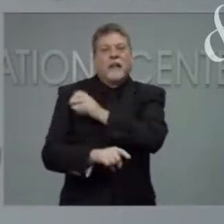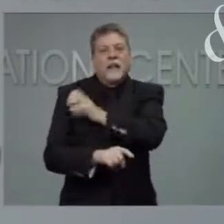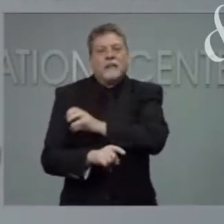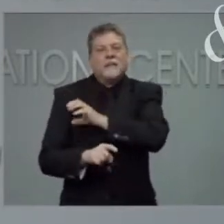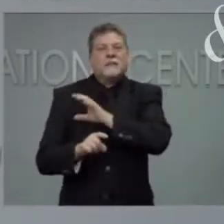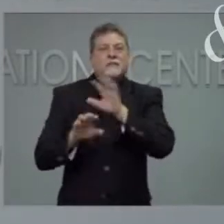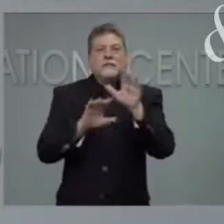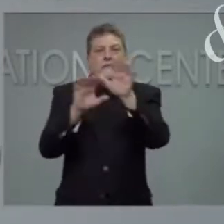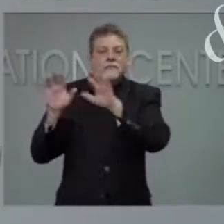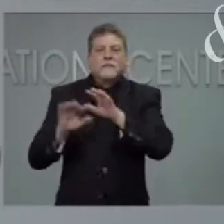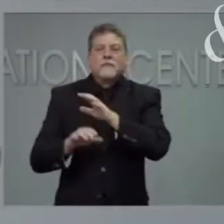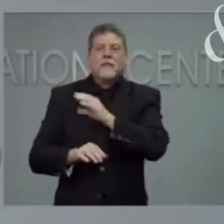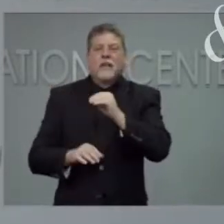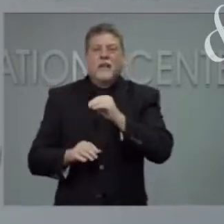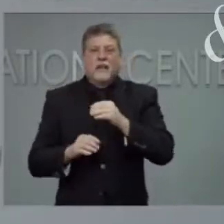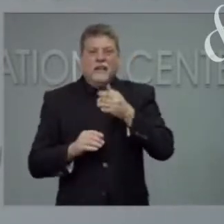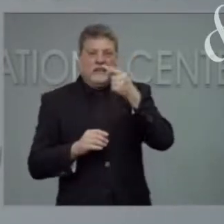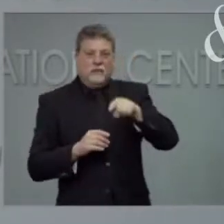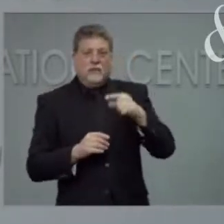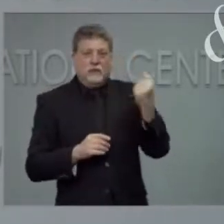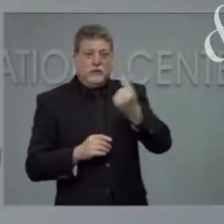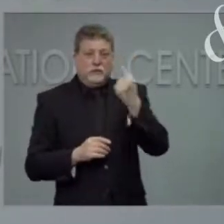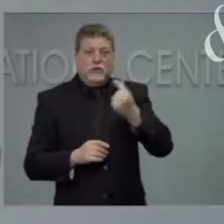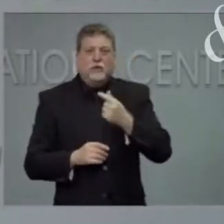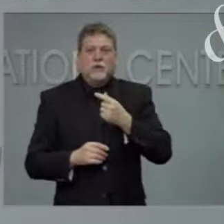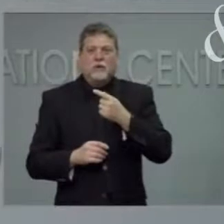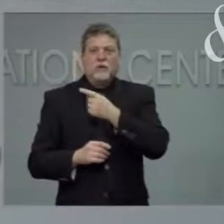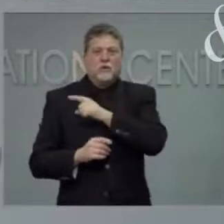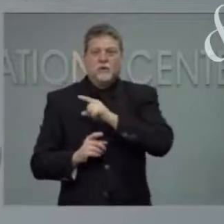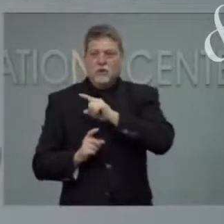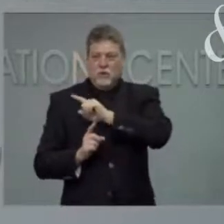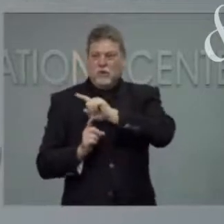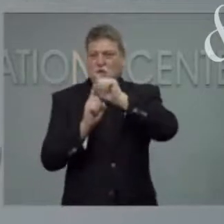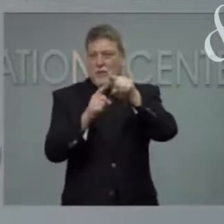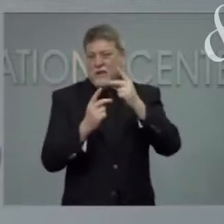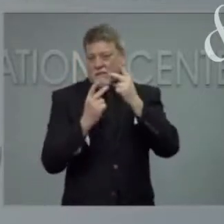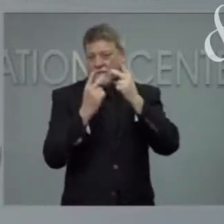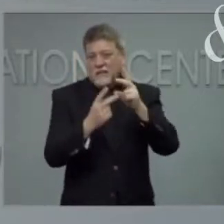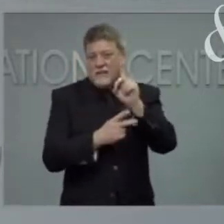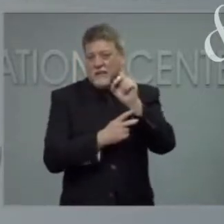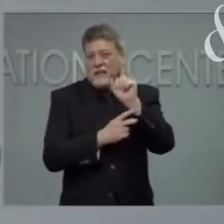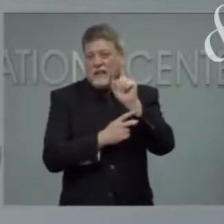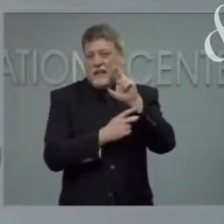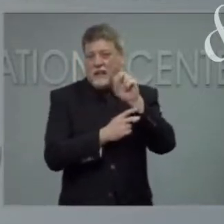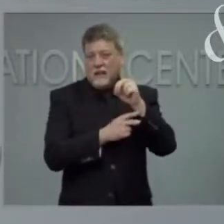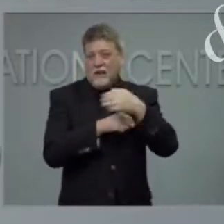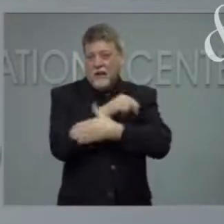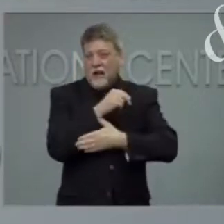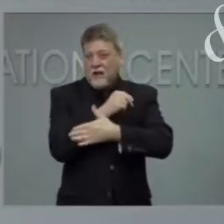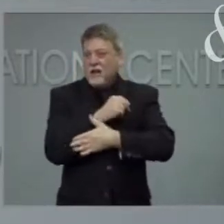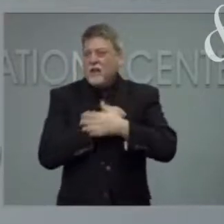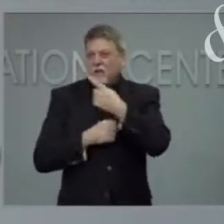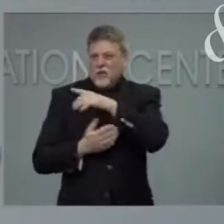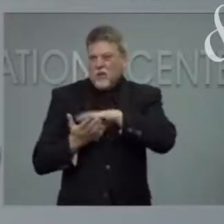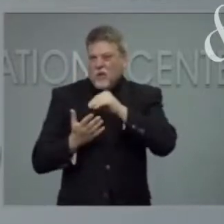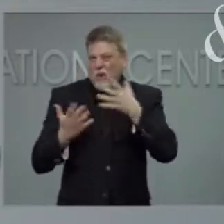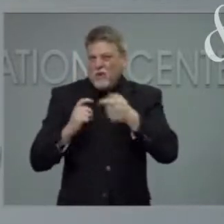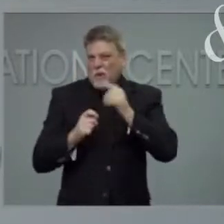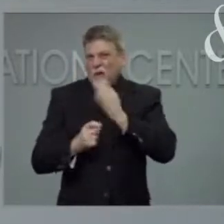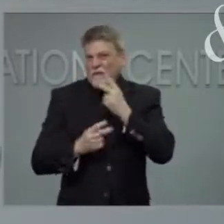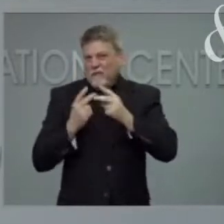Greensboro event. Can you tell us what you learned from Dare County specifically and what you learned in doing those other tours? And for Dr.